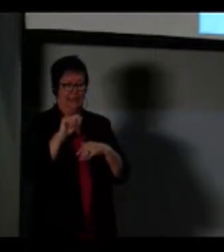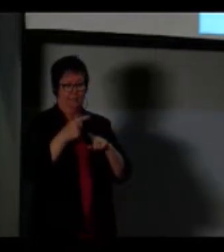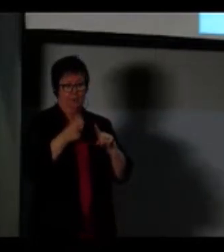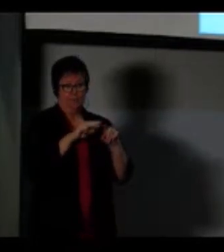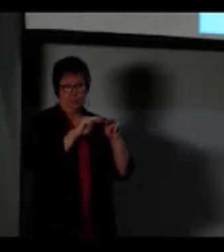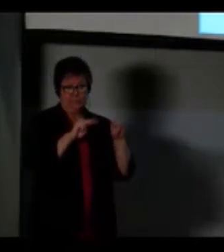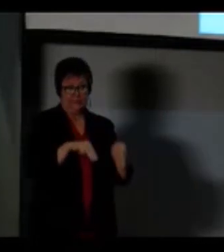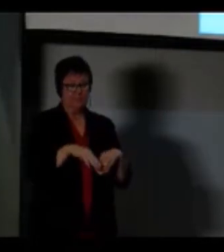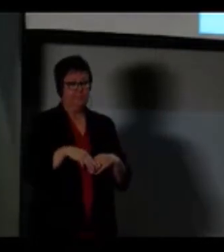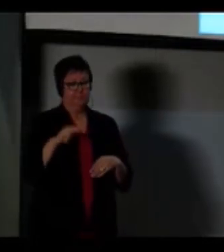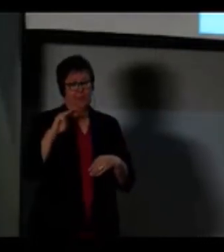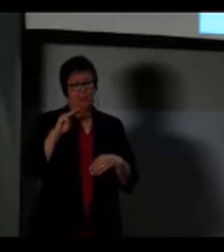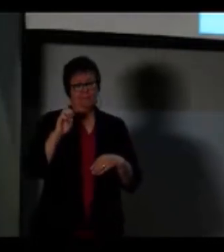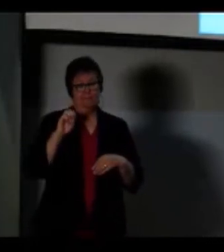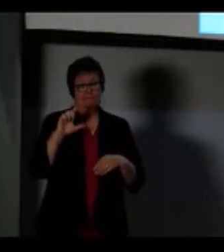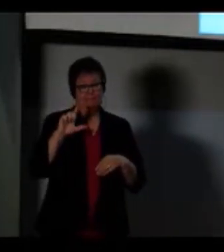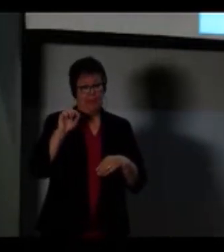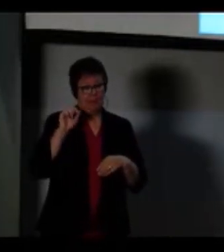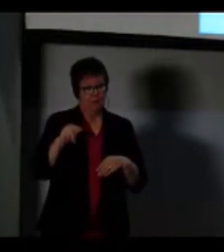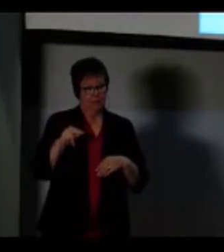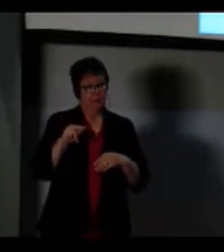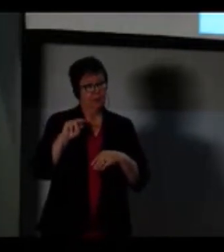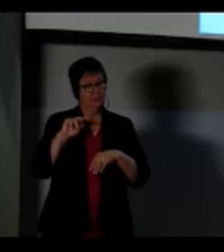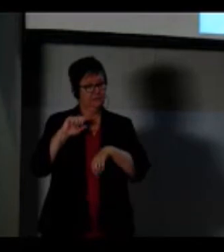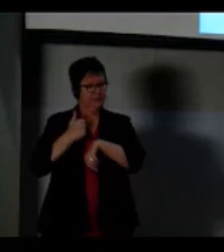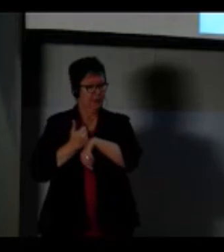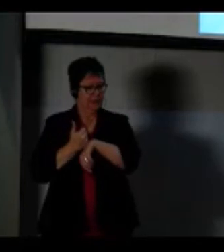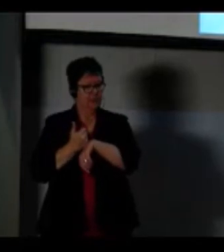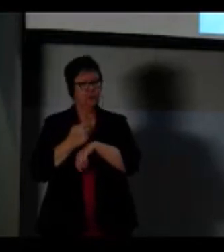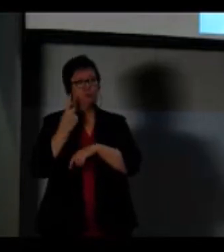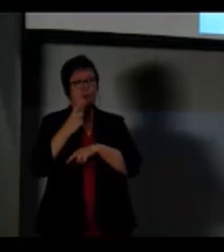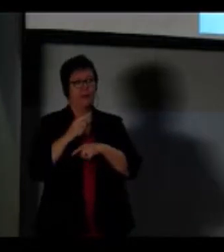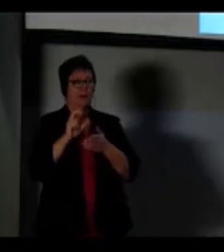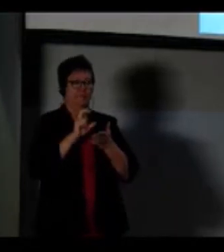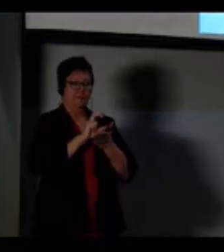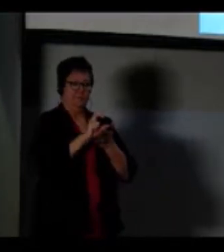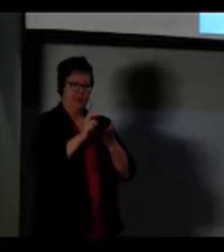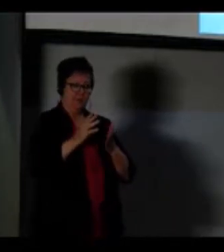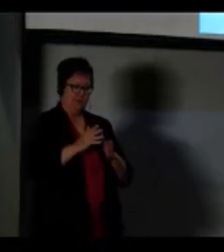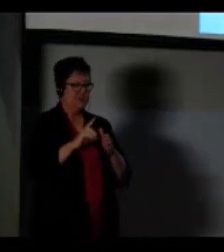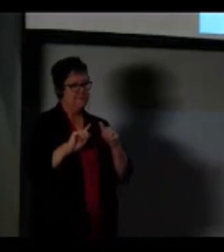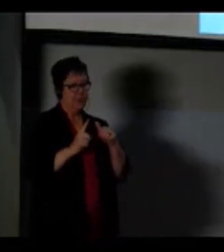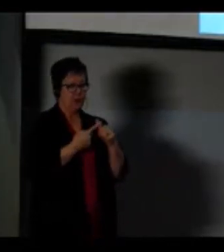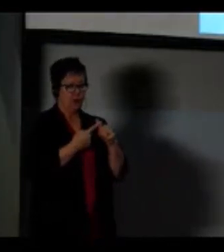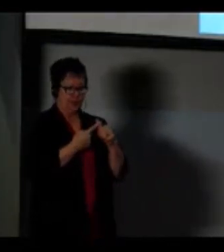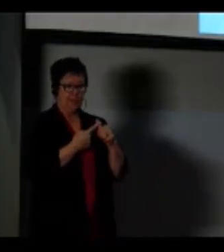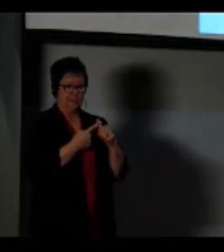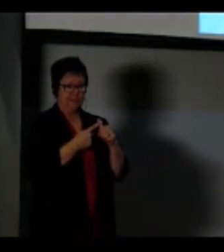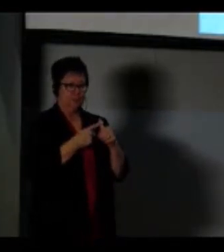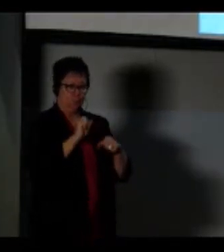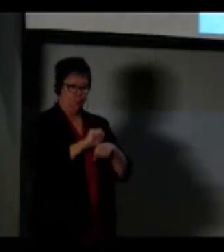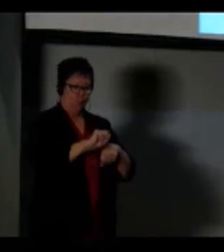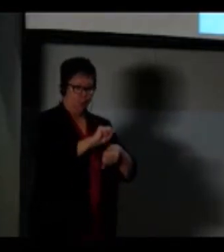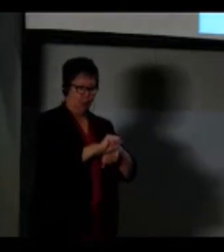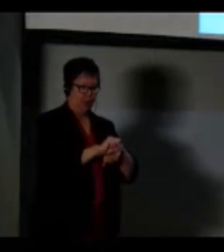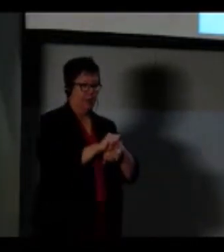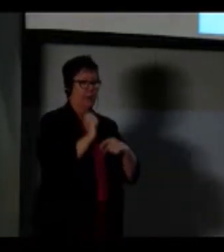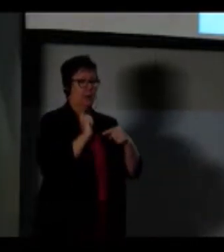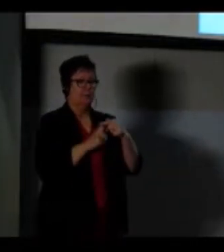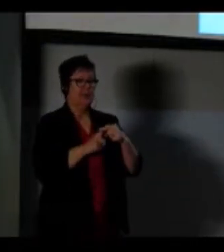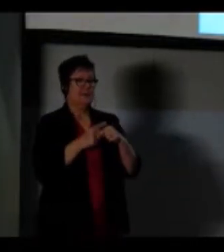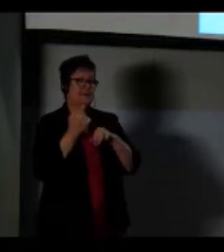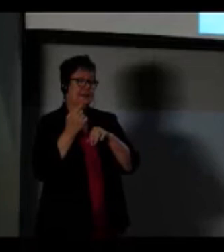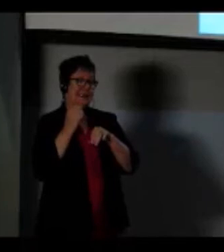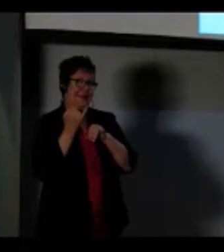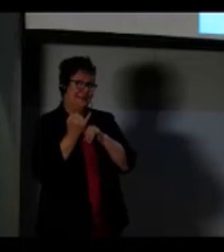The Mellon Foundation remains one of the funders of the current phase of work, along with the Institute of Museum and